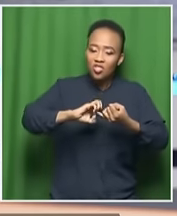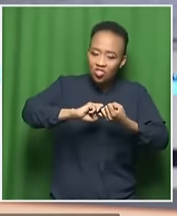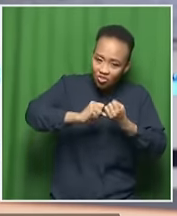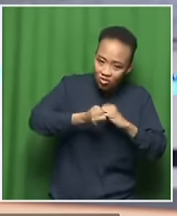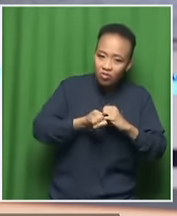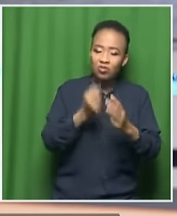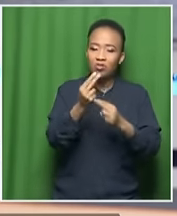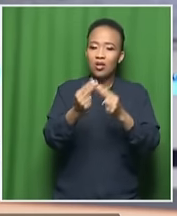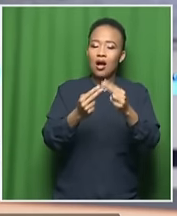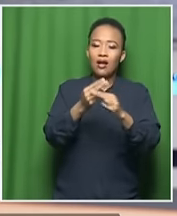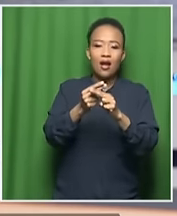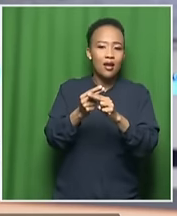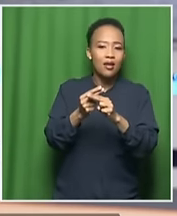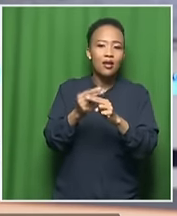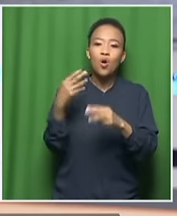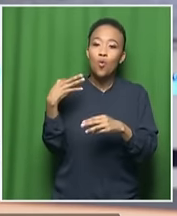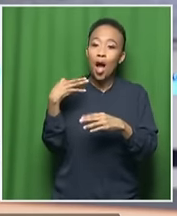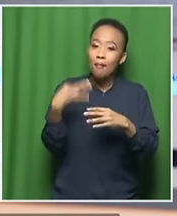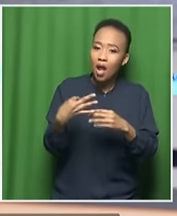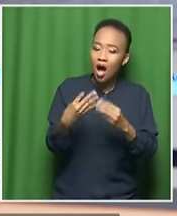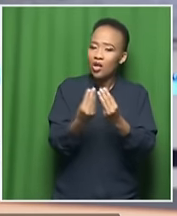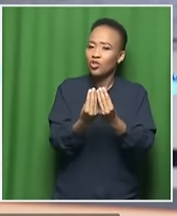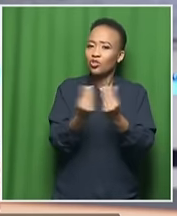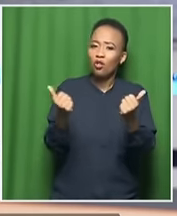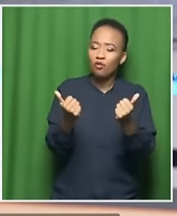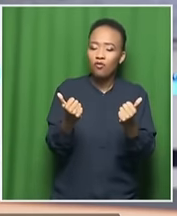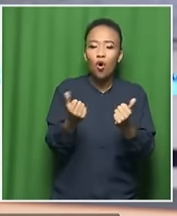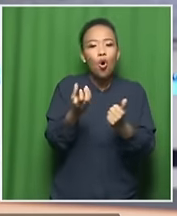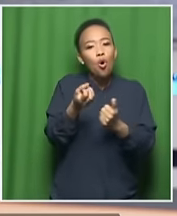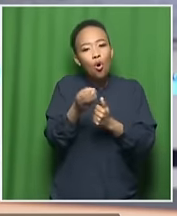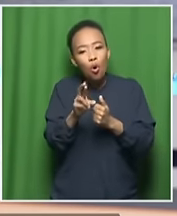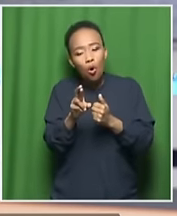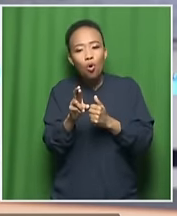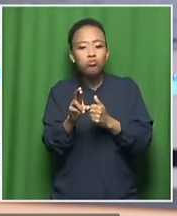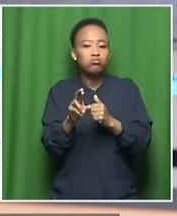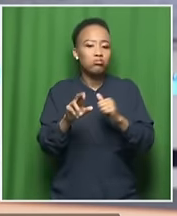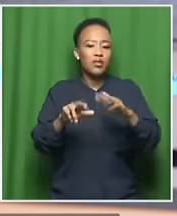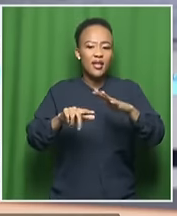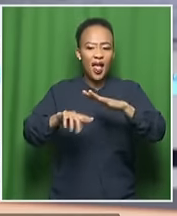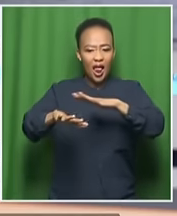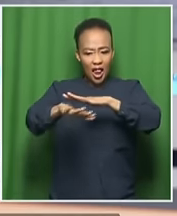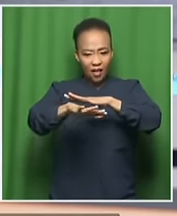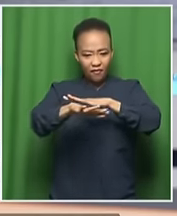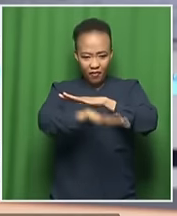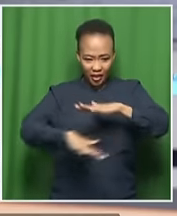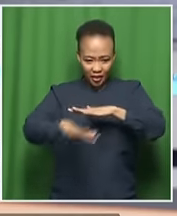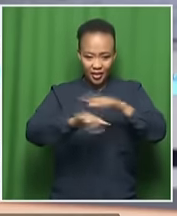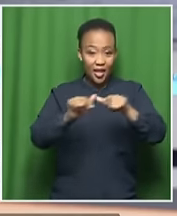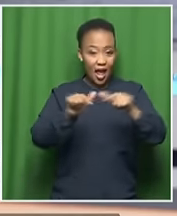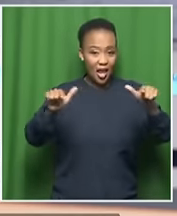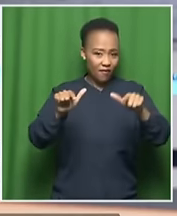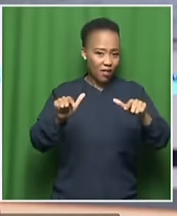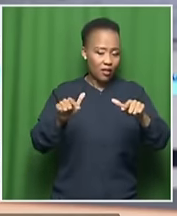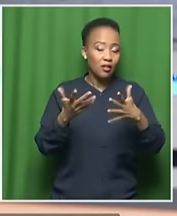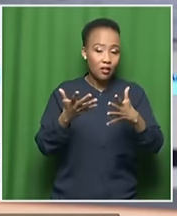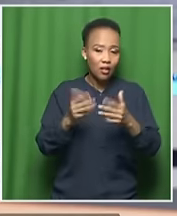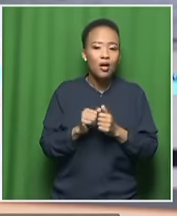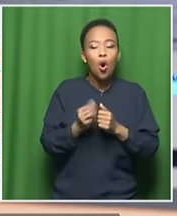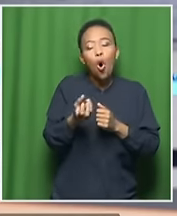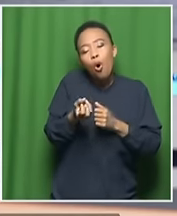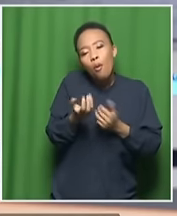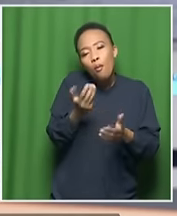redress, still try and level the playing field, so to speak, which you will never do, by the way, but at least make an